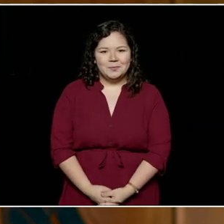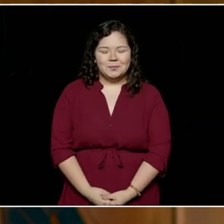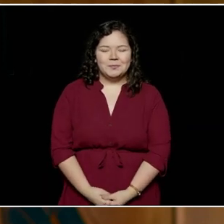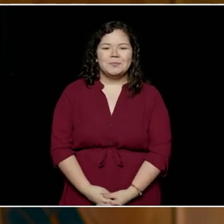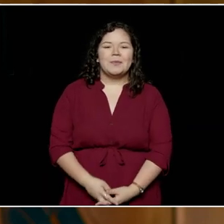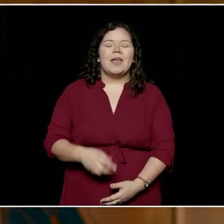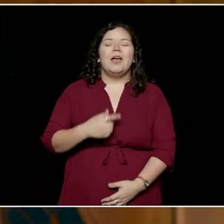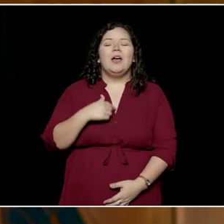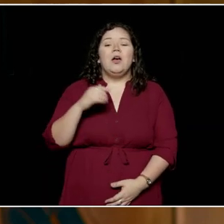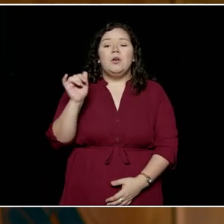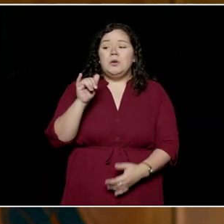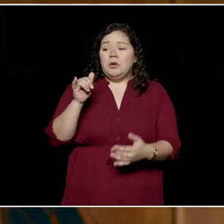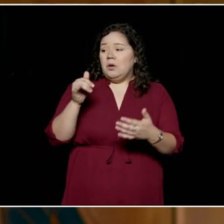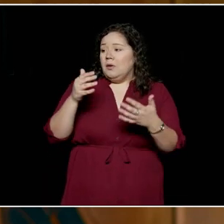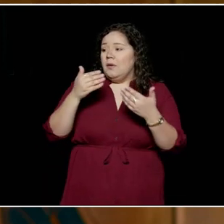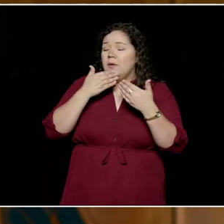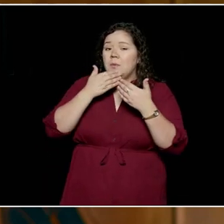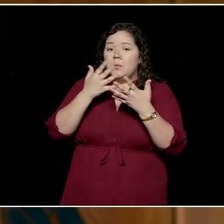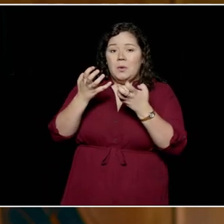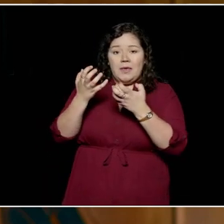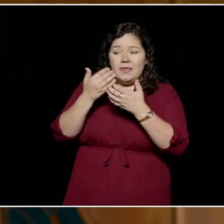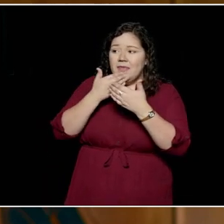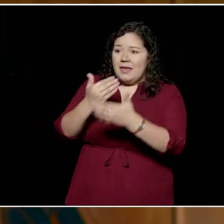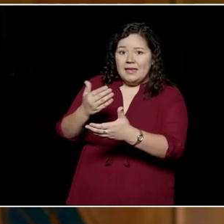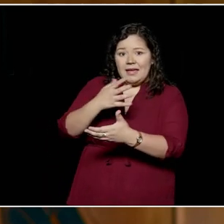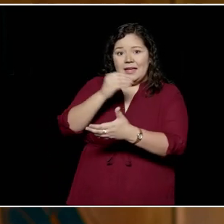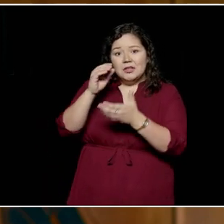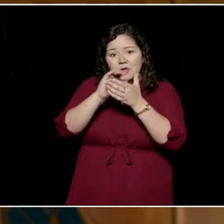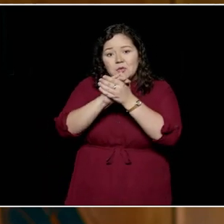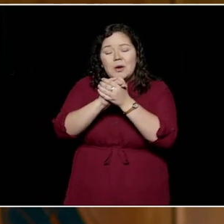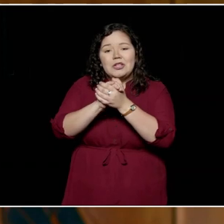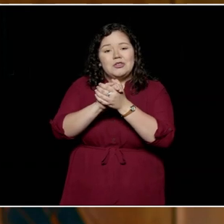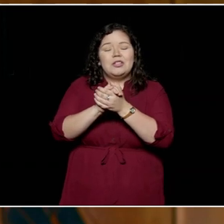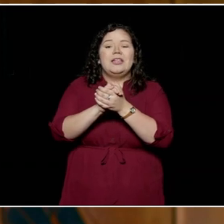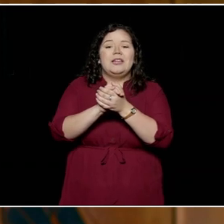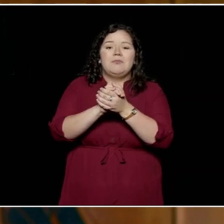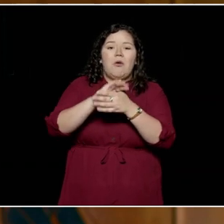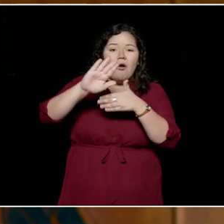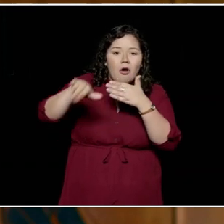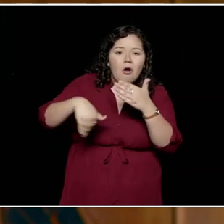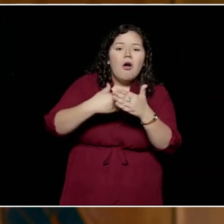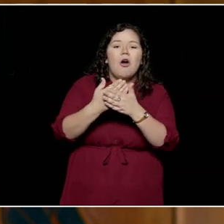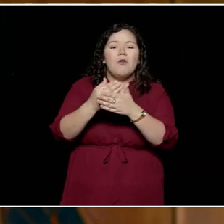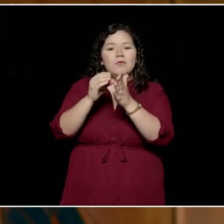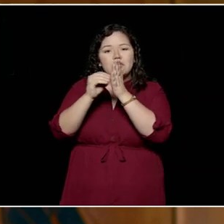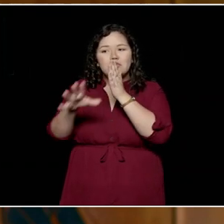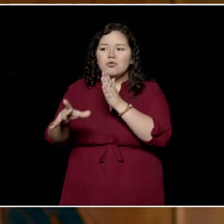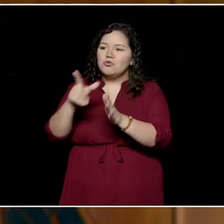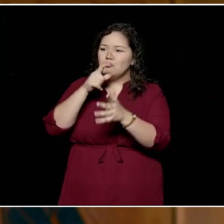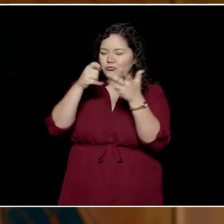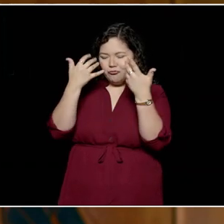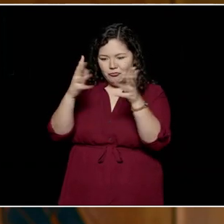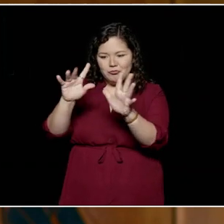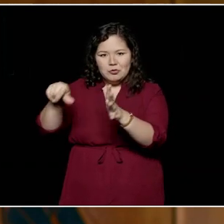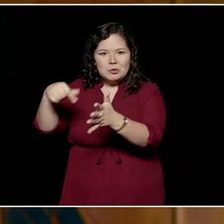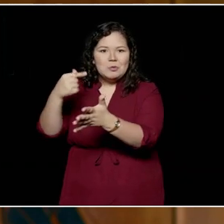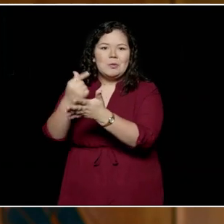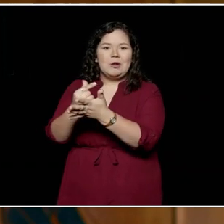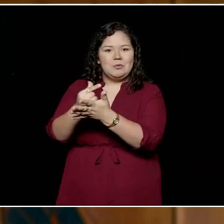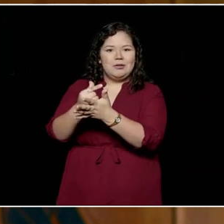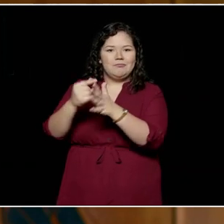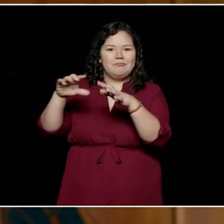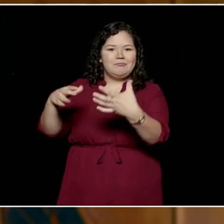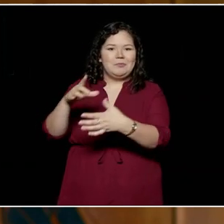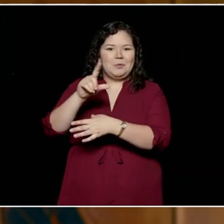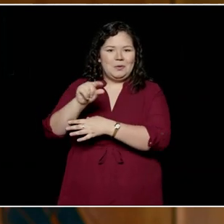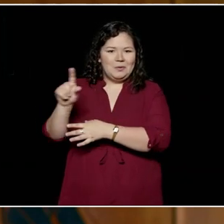I want to say thank you again and congratulations again to all of the students that are